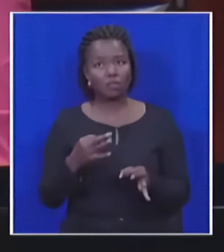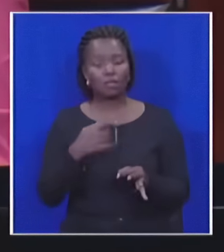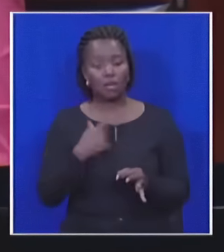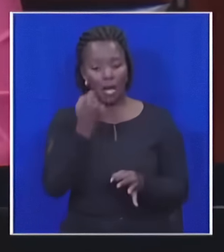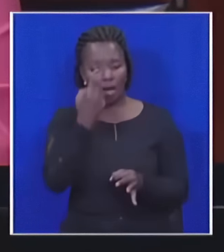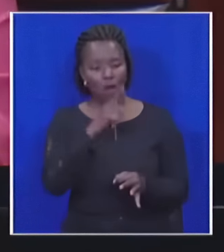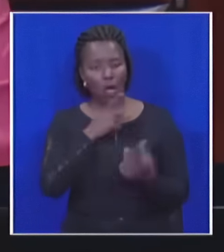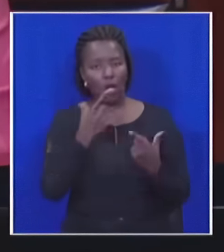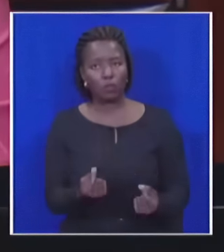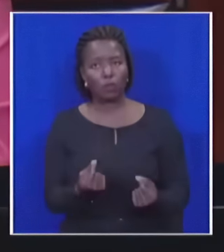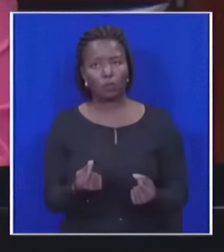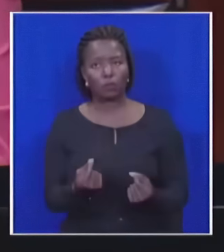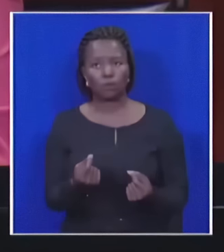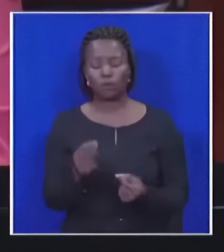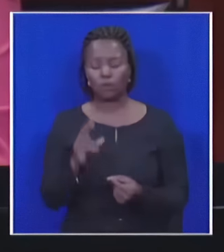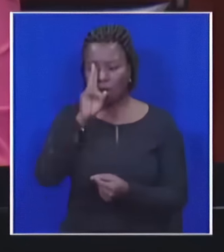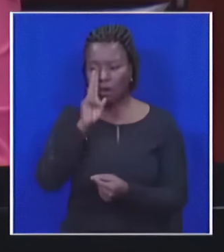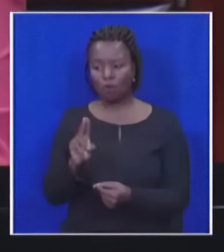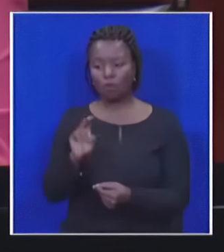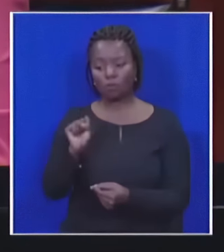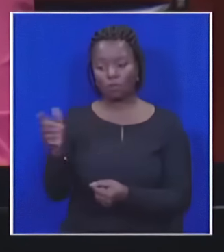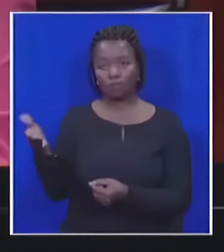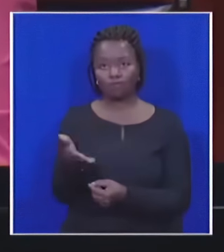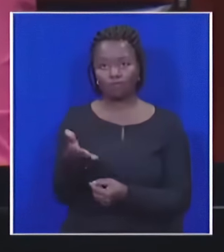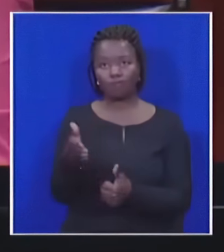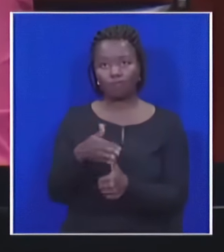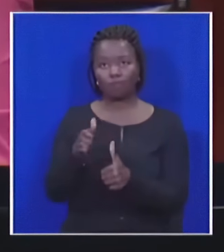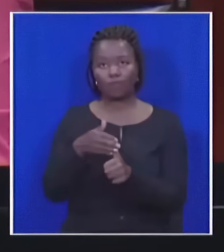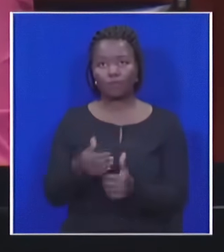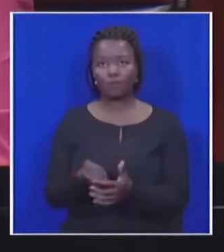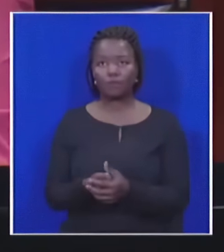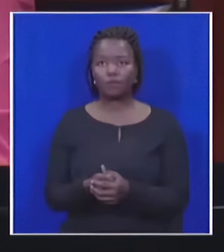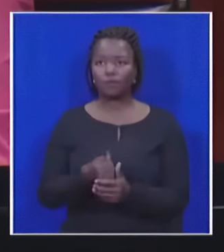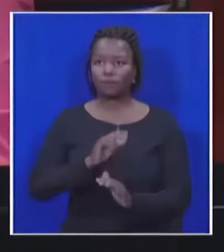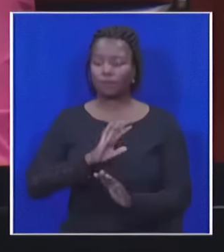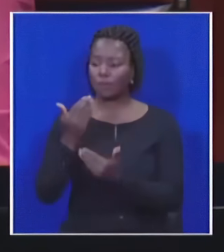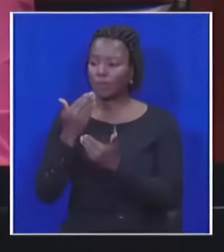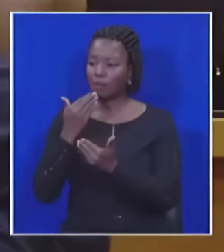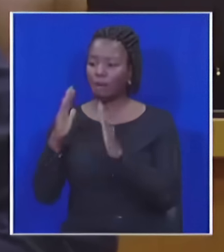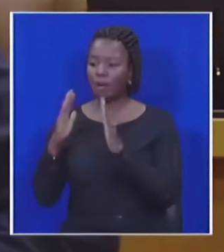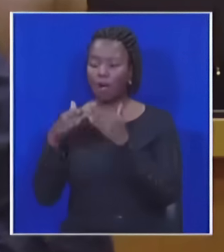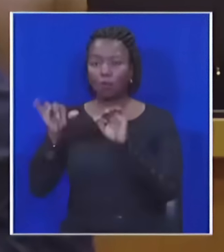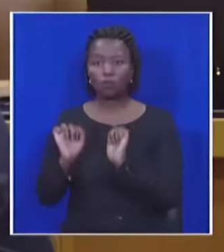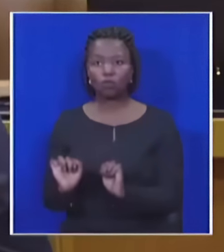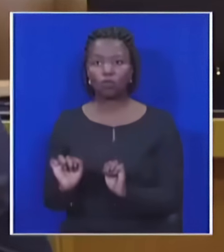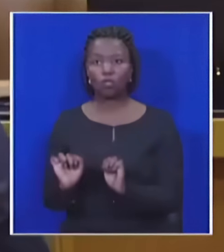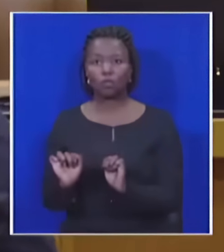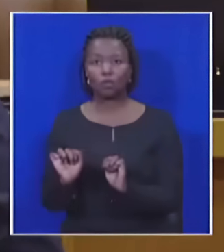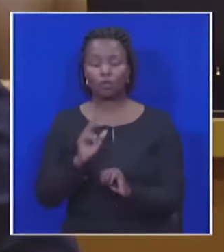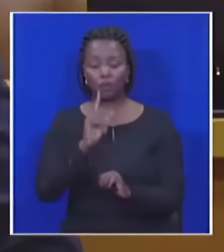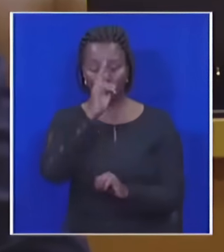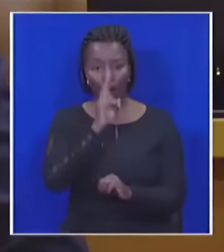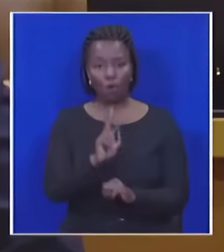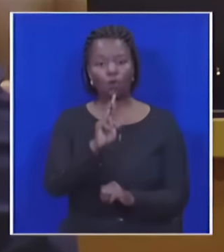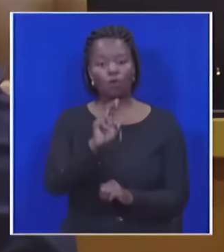so. Honorable Steenhuisen first. Thank you very much, House Chairperson. The Honourable Radebe mustn't quote